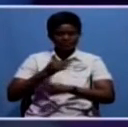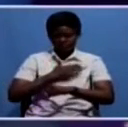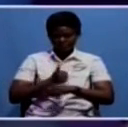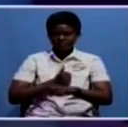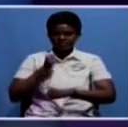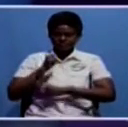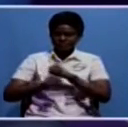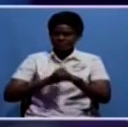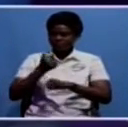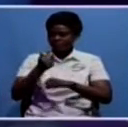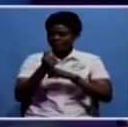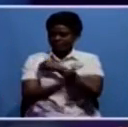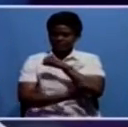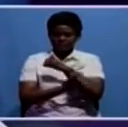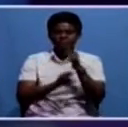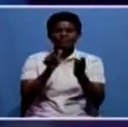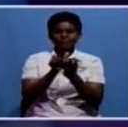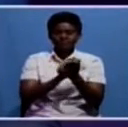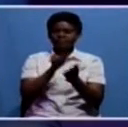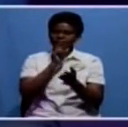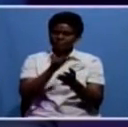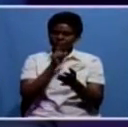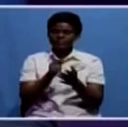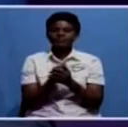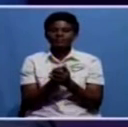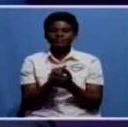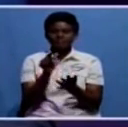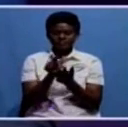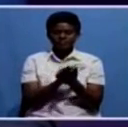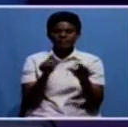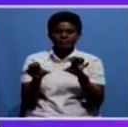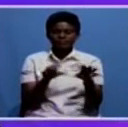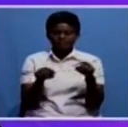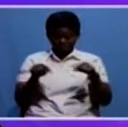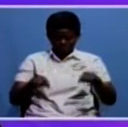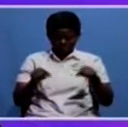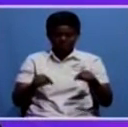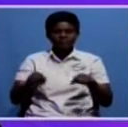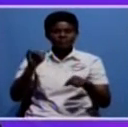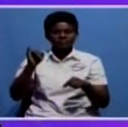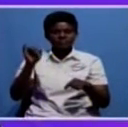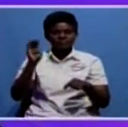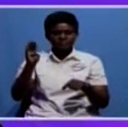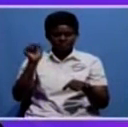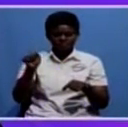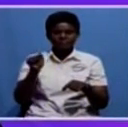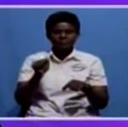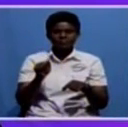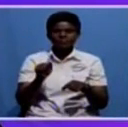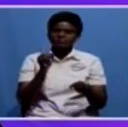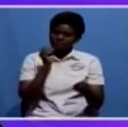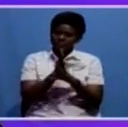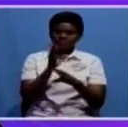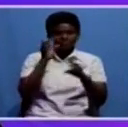in other countries it's a law. In other countries it's the law to do that. Here, the IBA has even been willing to